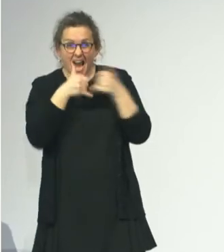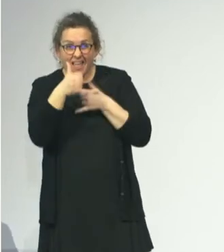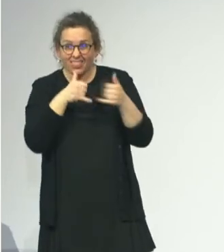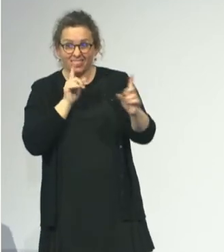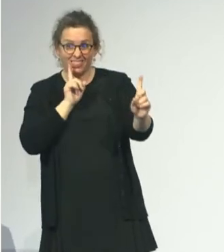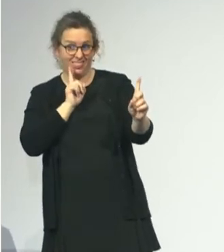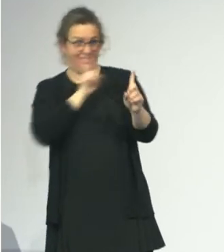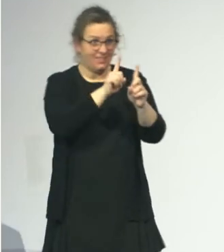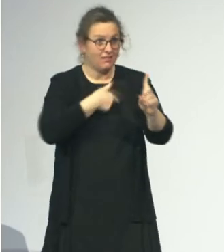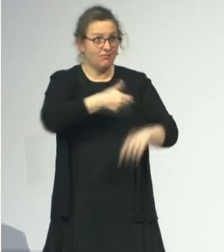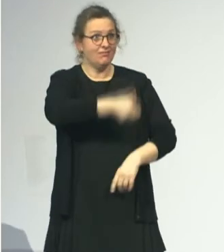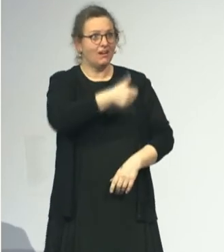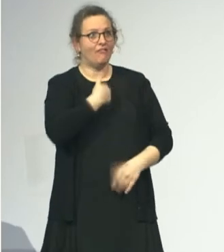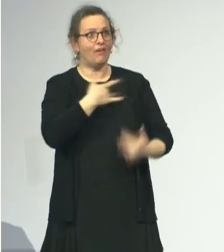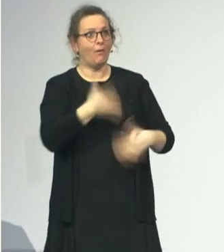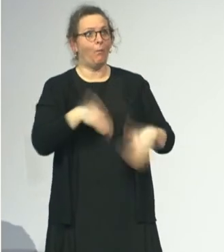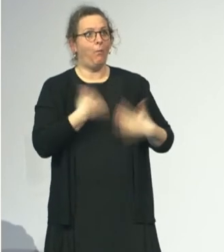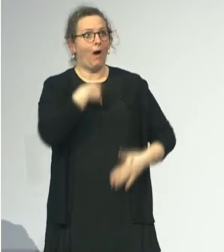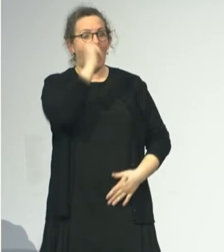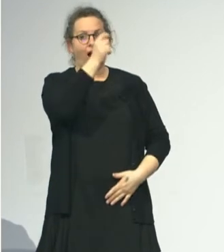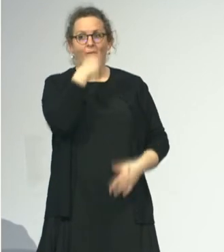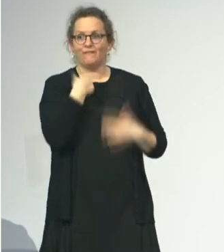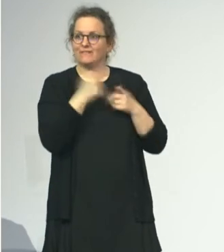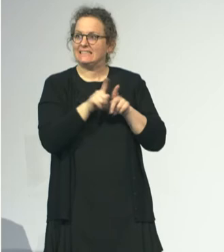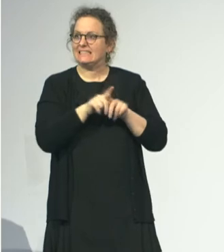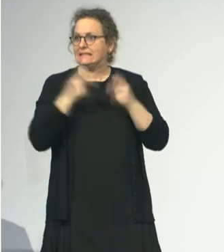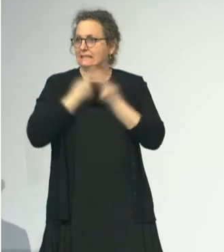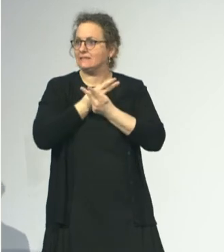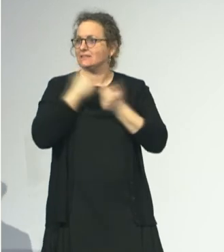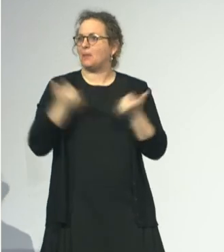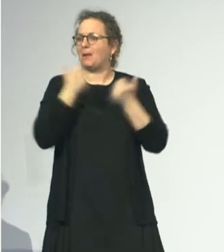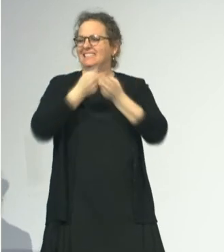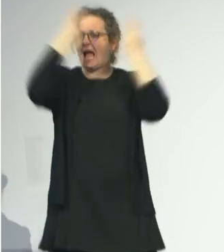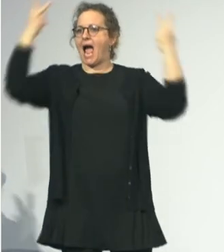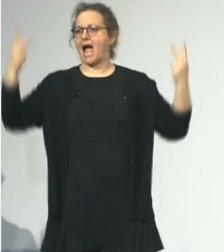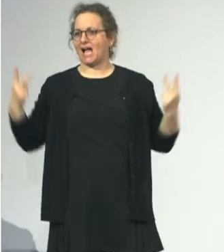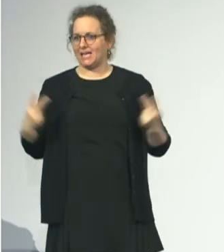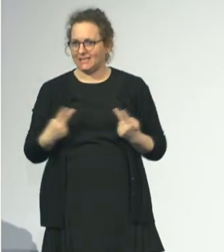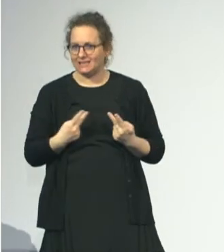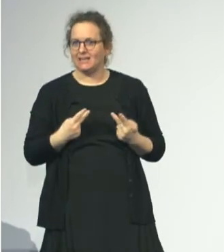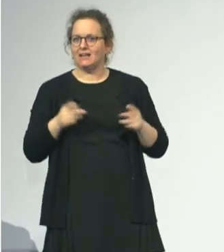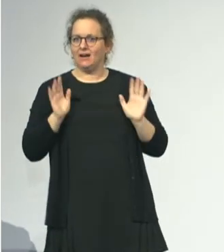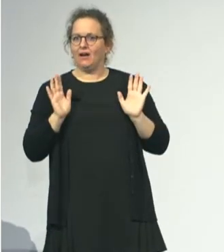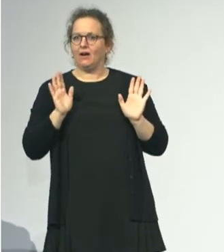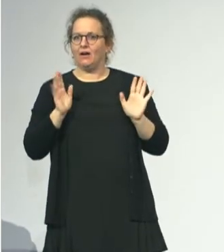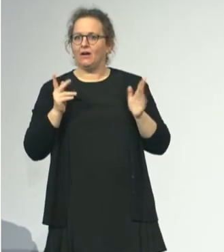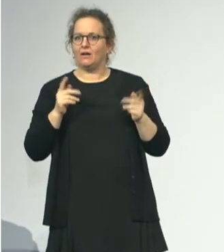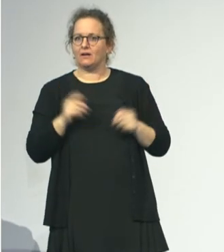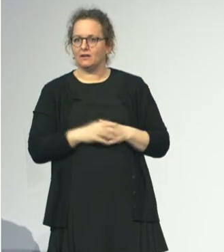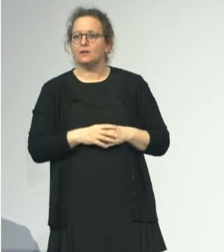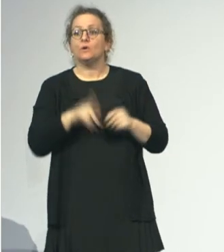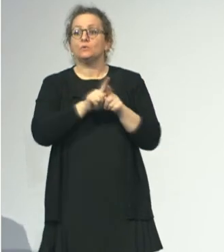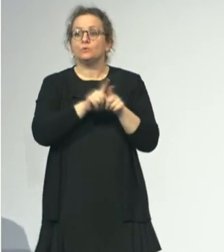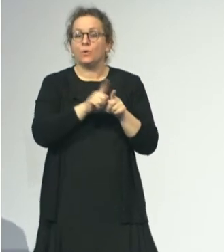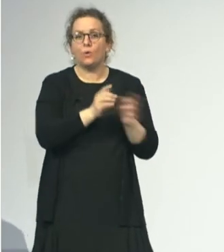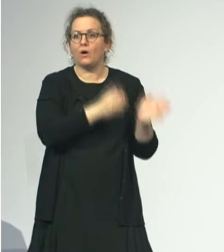my Malaysian guy and the big Japanese company. We're all equals. We're all here because we're doing the right thing, because we have